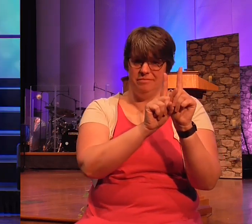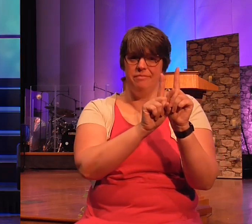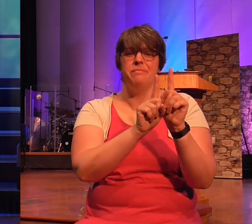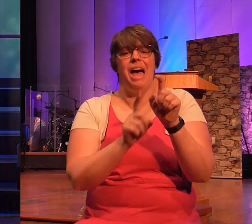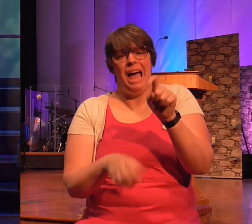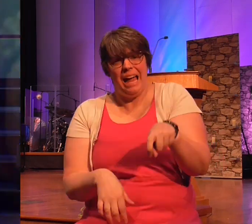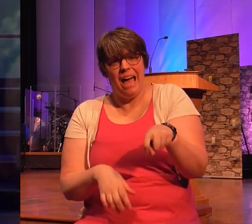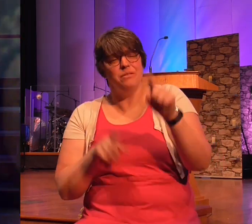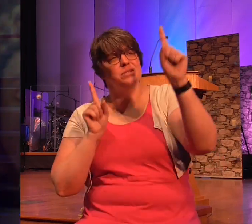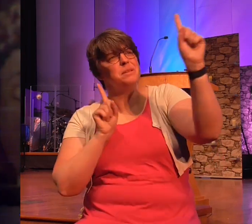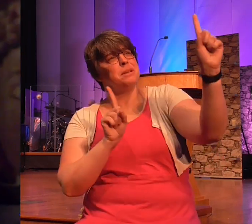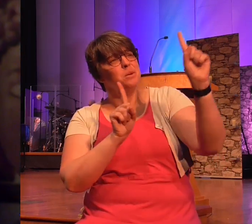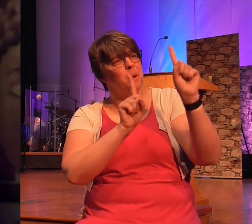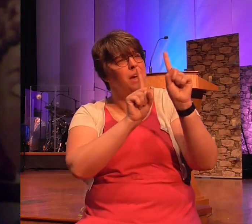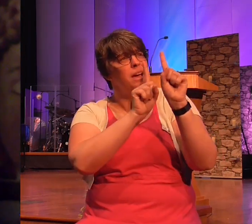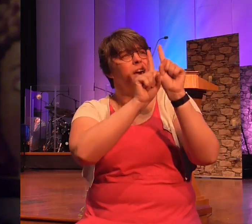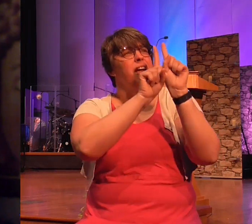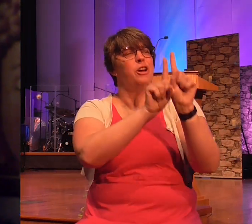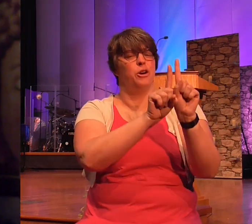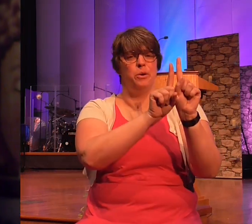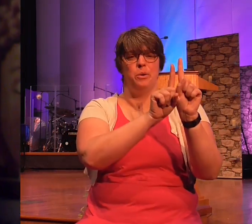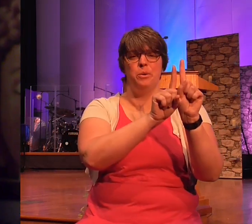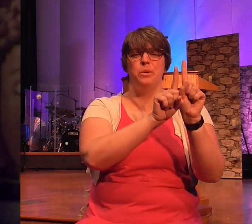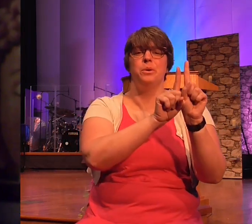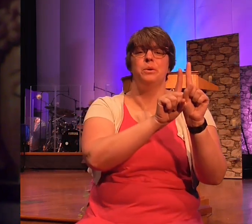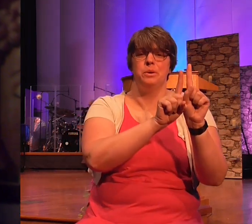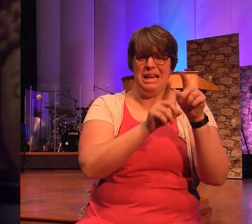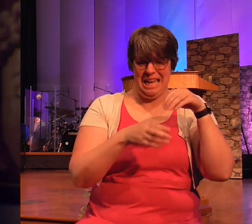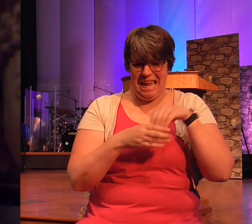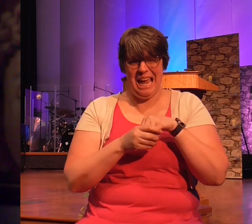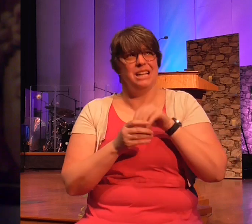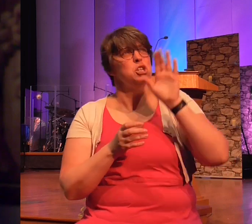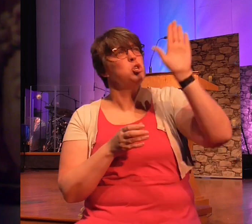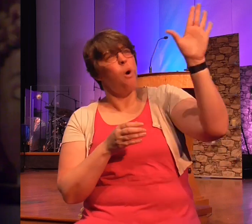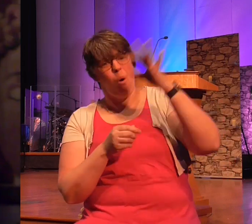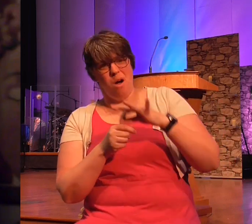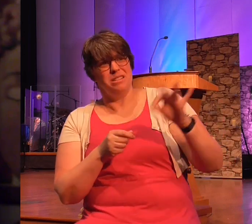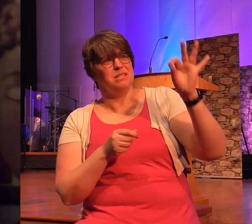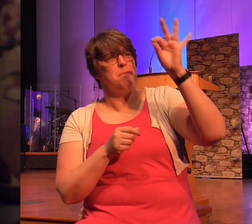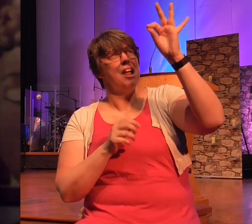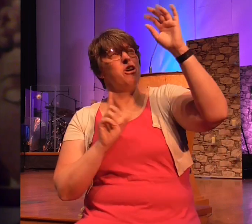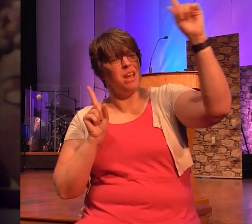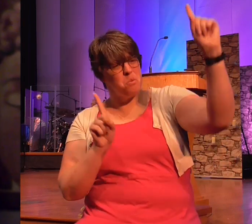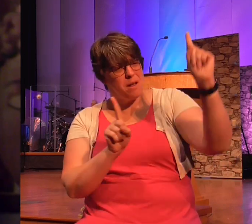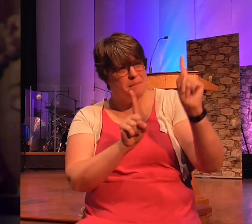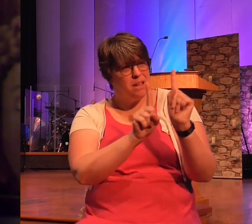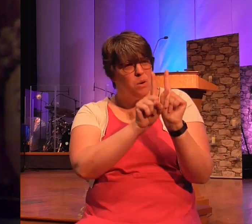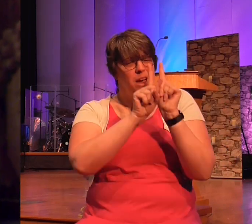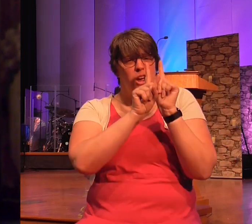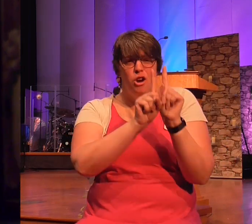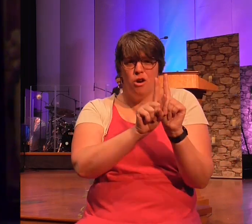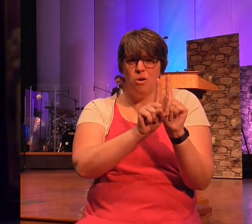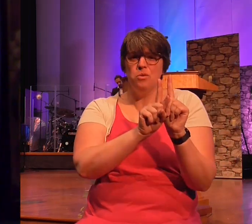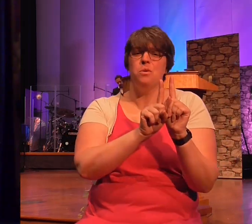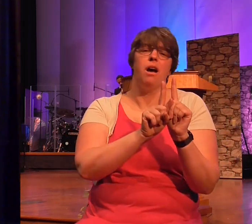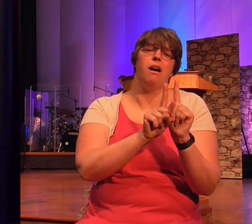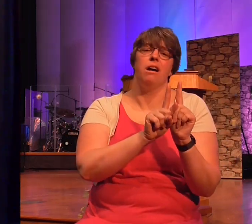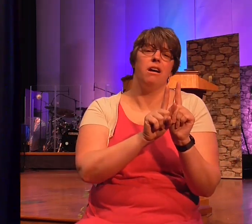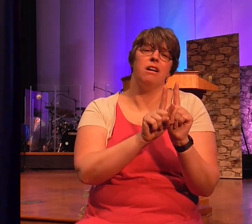I gotta be where you are in your presence. I wanna be where you